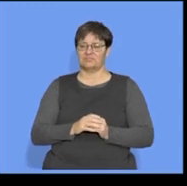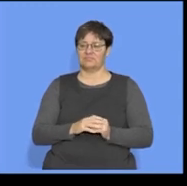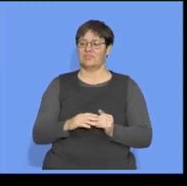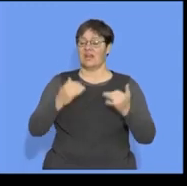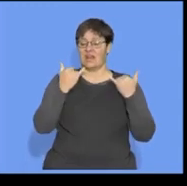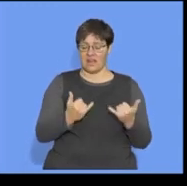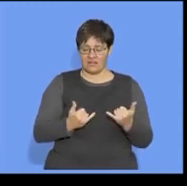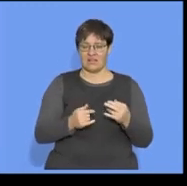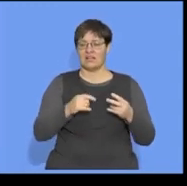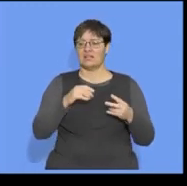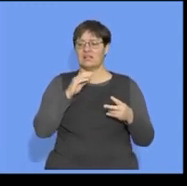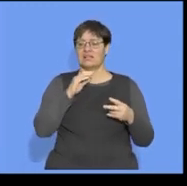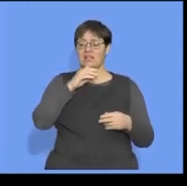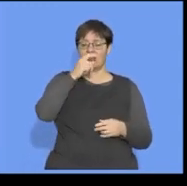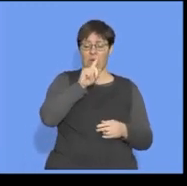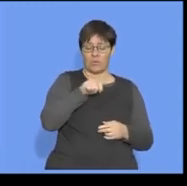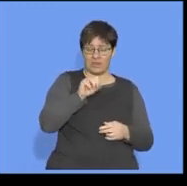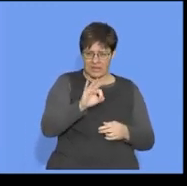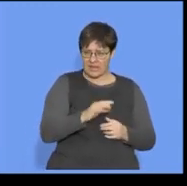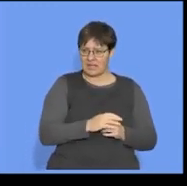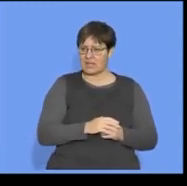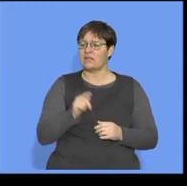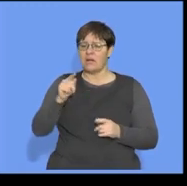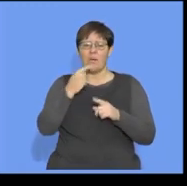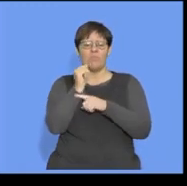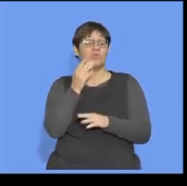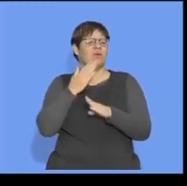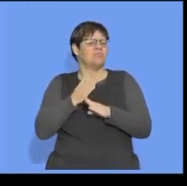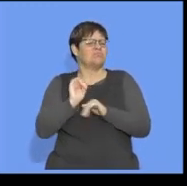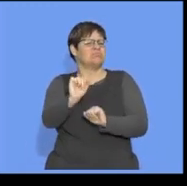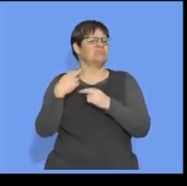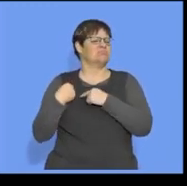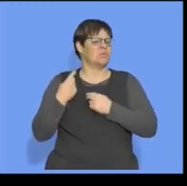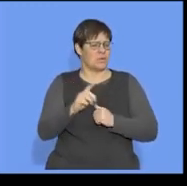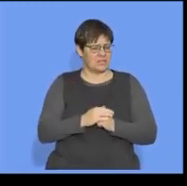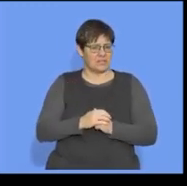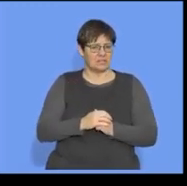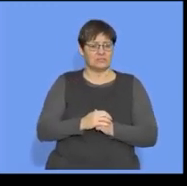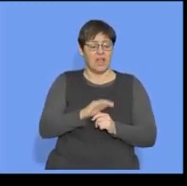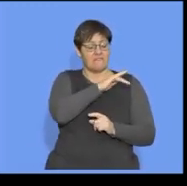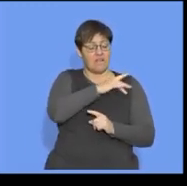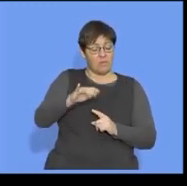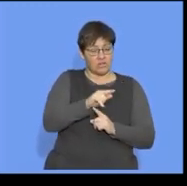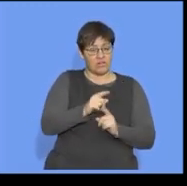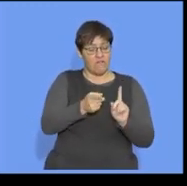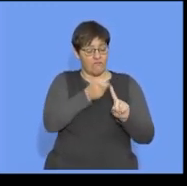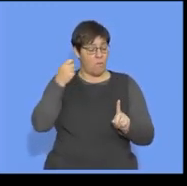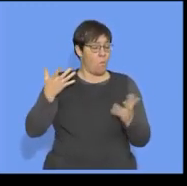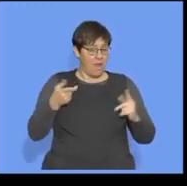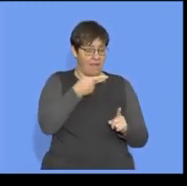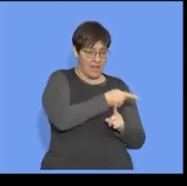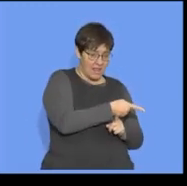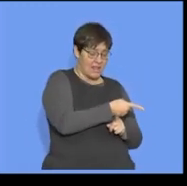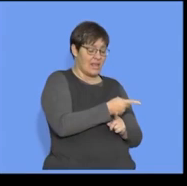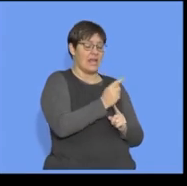mis. And then the second one says, state two functions of these bones. Number one, they transmit